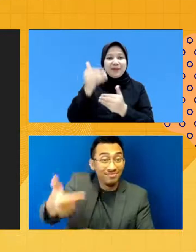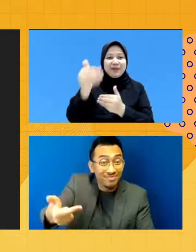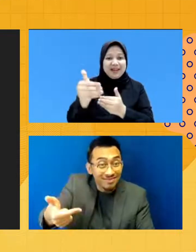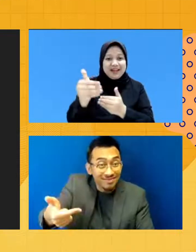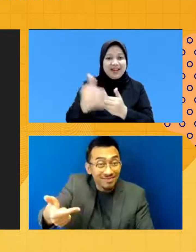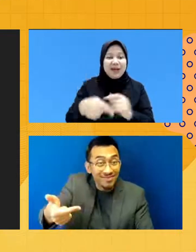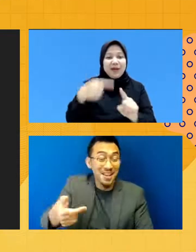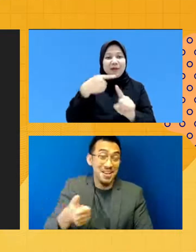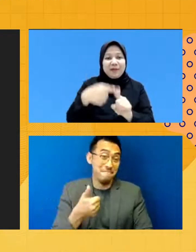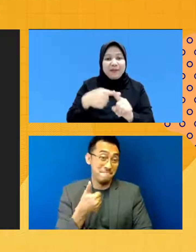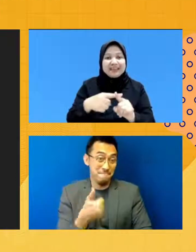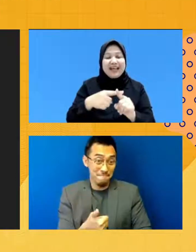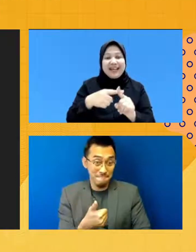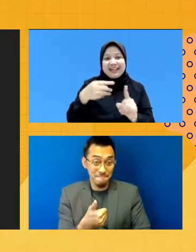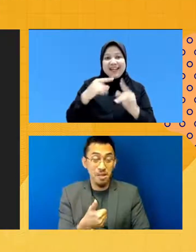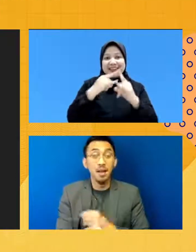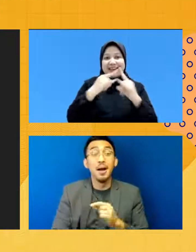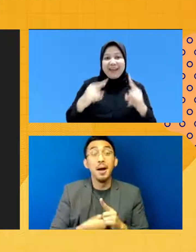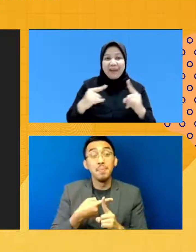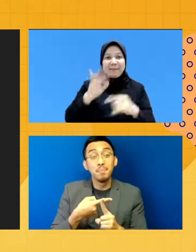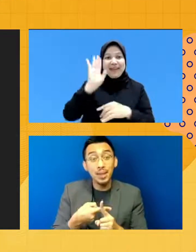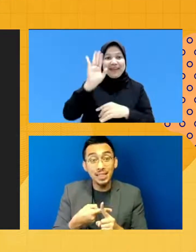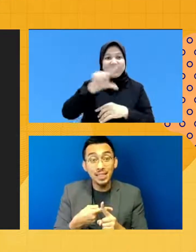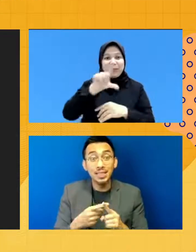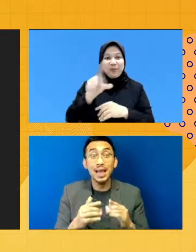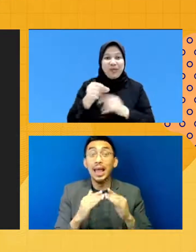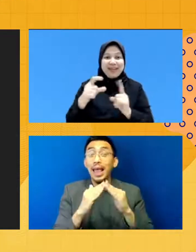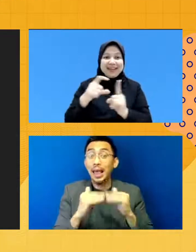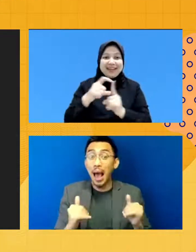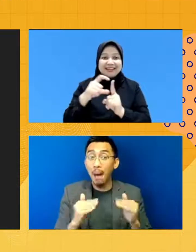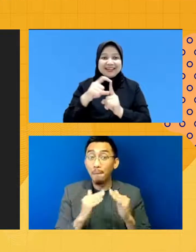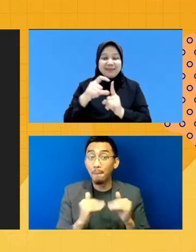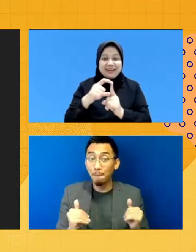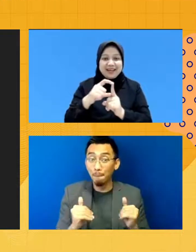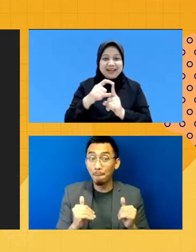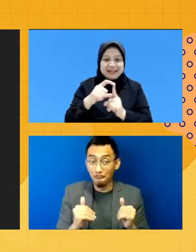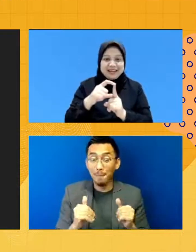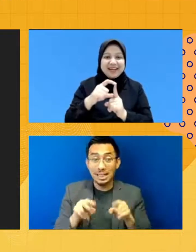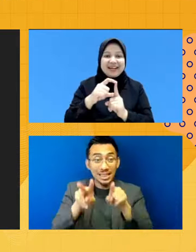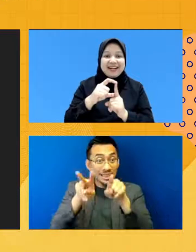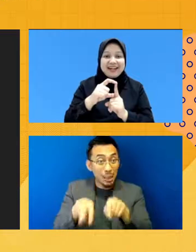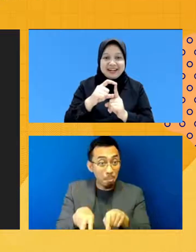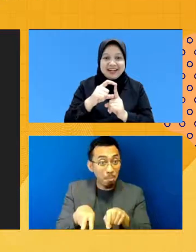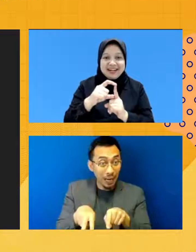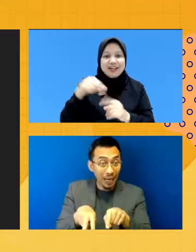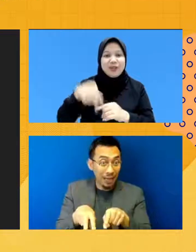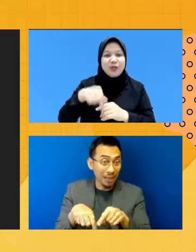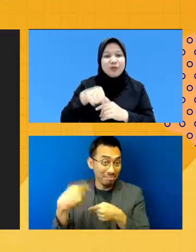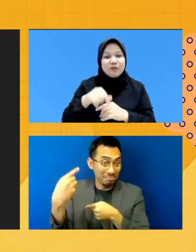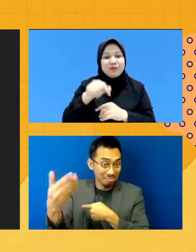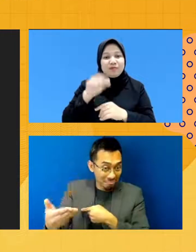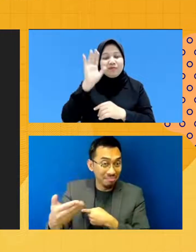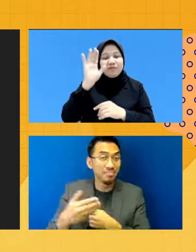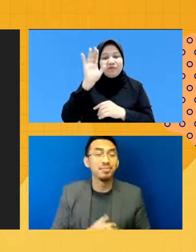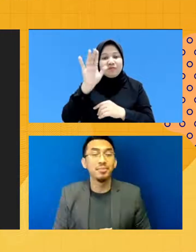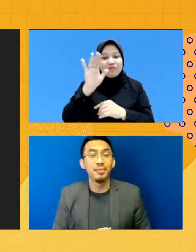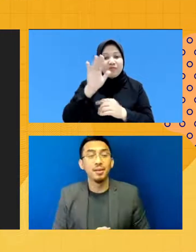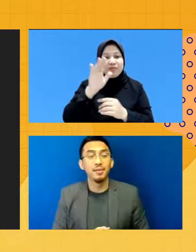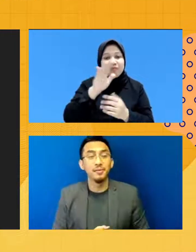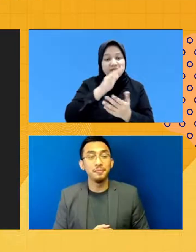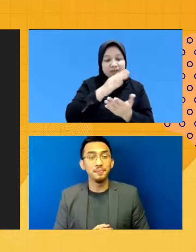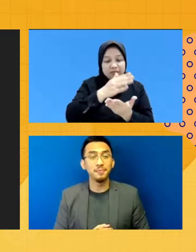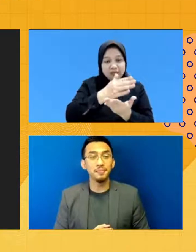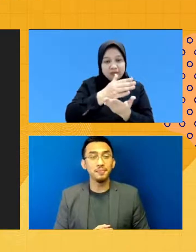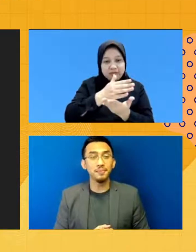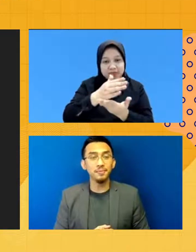December this year. We want to actually build and design qualities and also safe, empowering, and inclusive